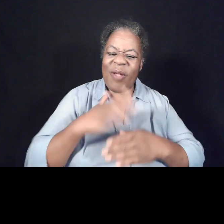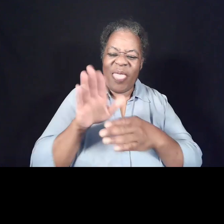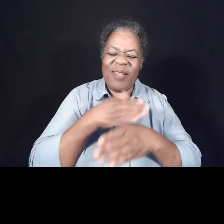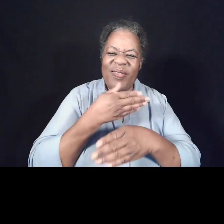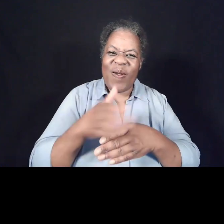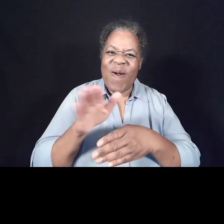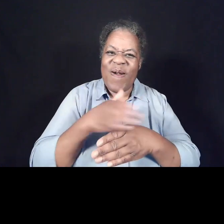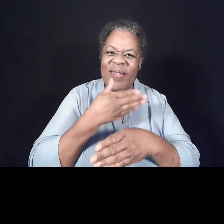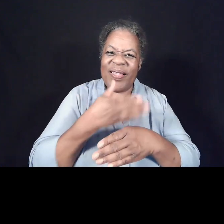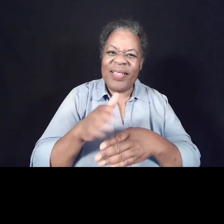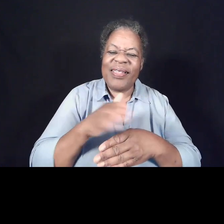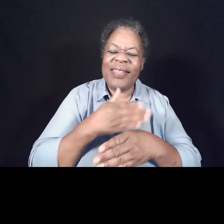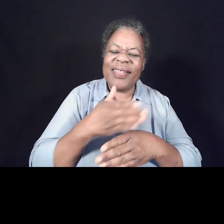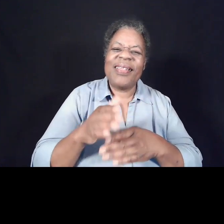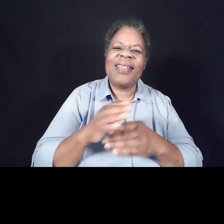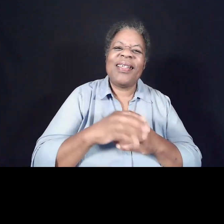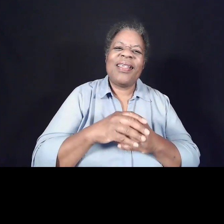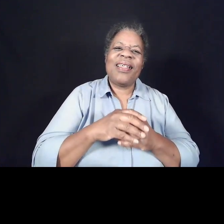we find in this passage.